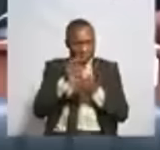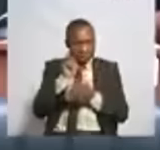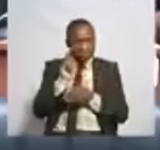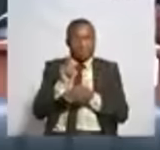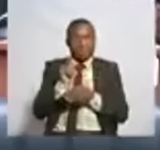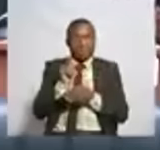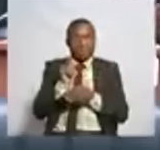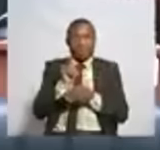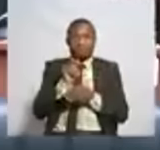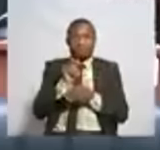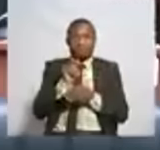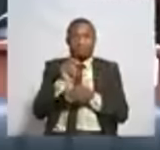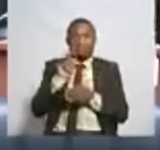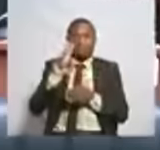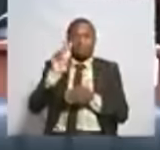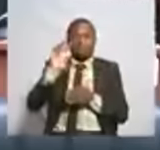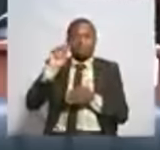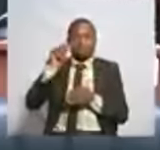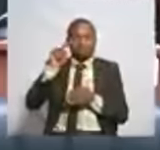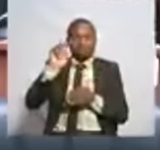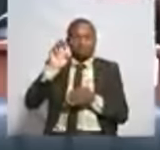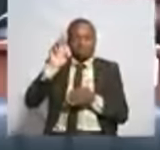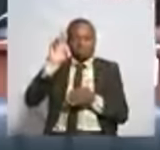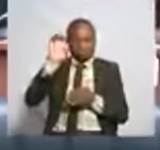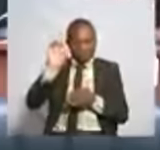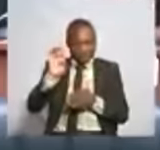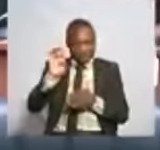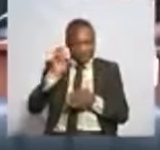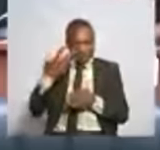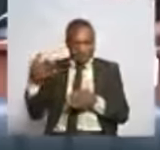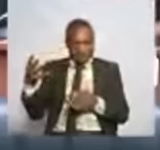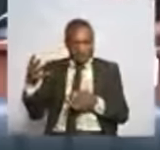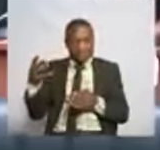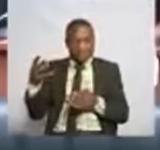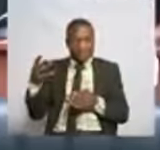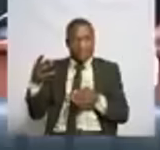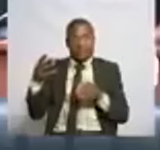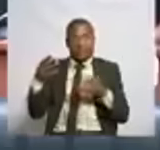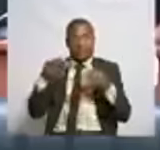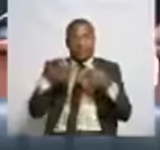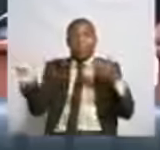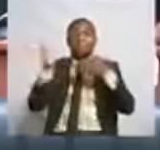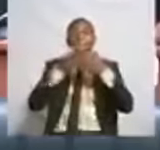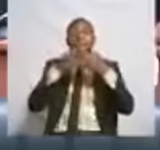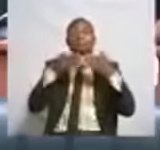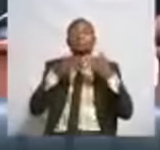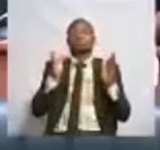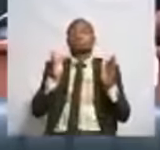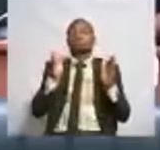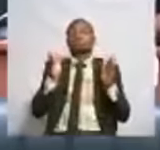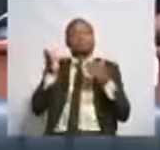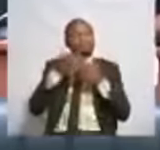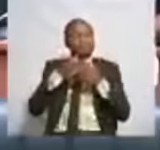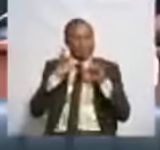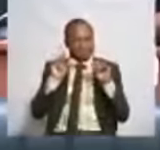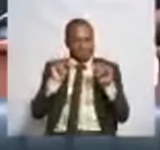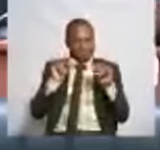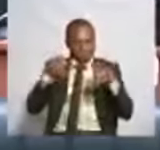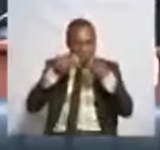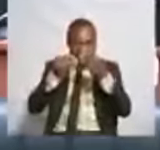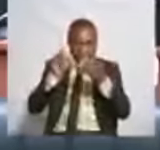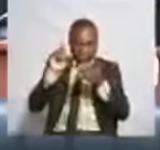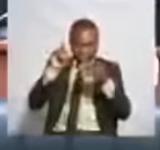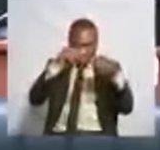misadventure. Yeah. Bringing things here like banging an open door. Mr. Speaker, give me